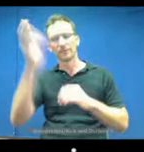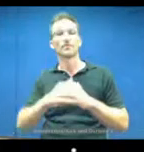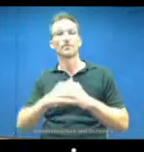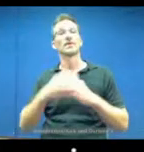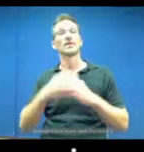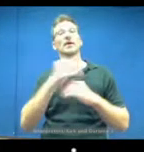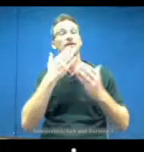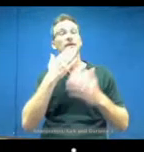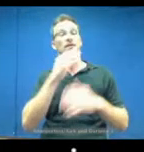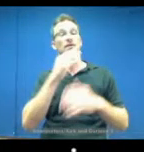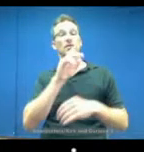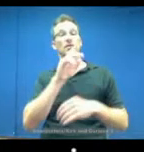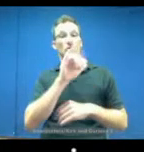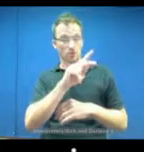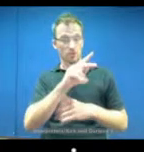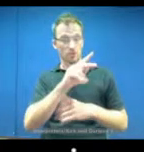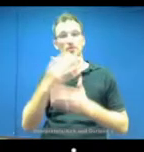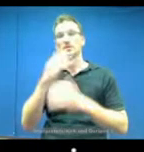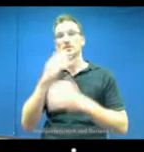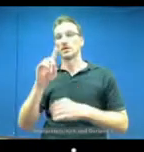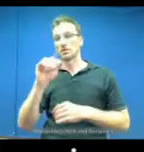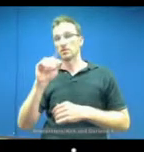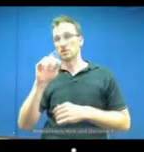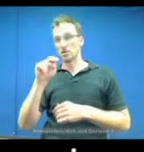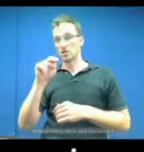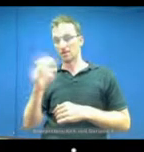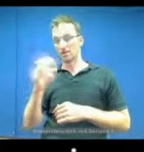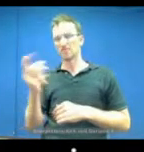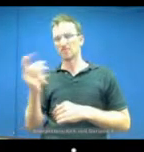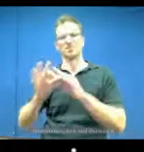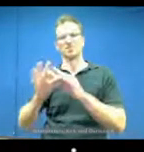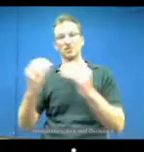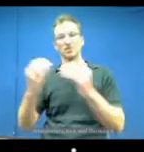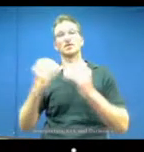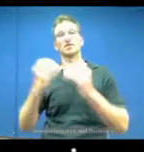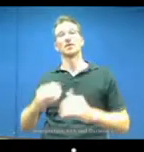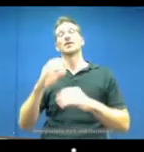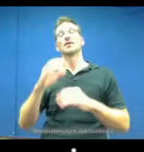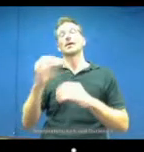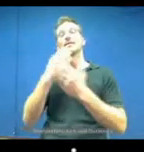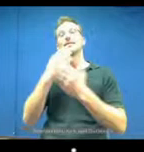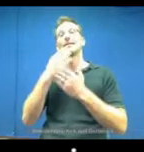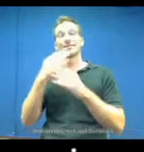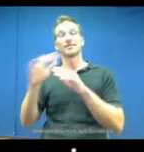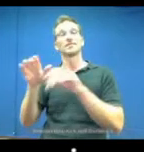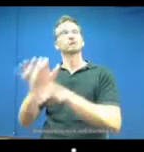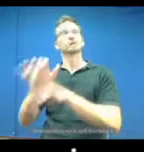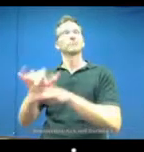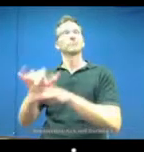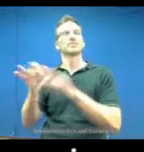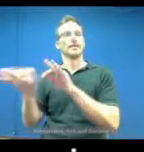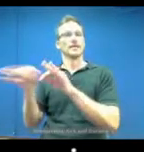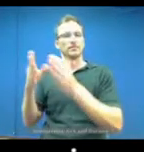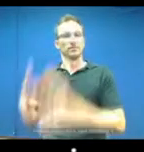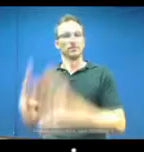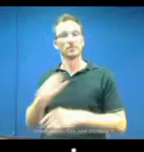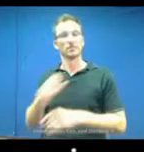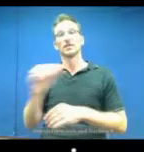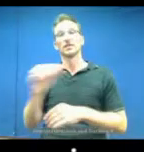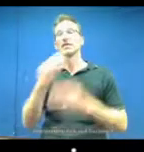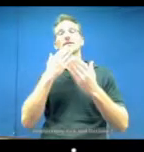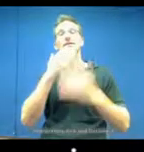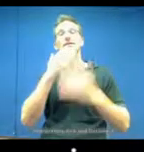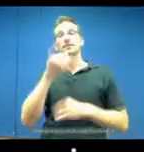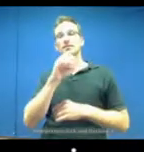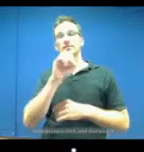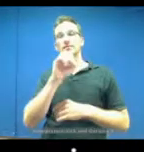our interpreters, and our captionist Sharon, and of course Jessie and her amazing clearinghouse team. We wouldn't be here without